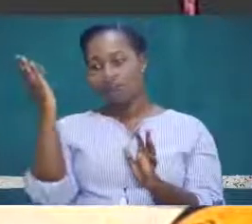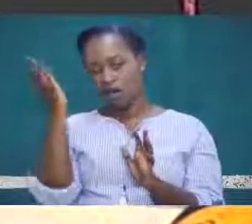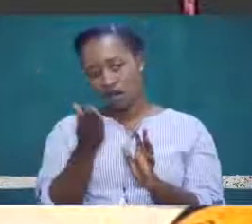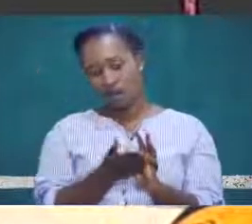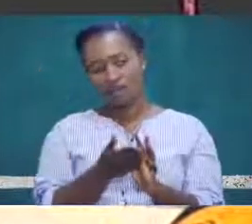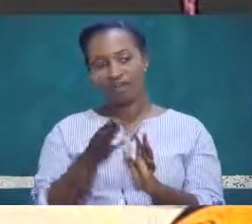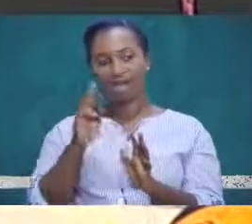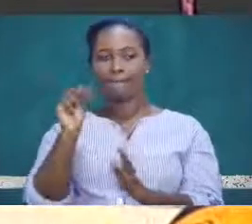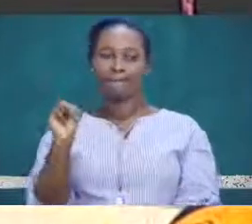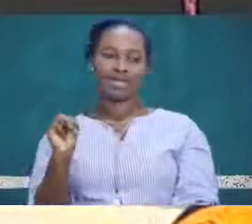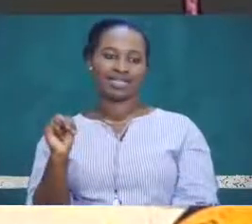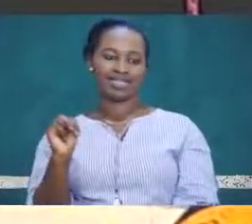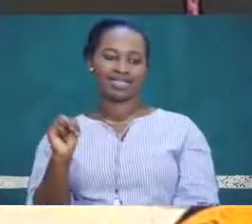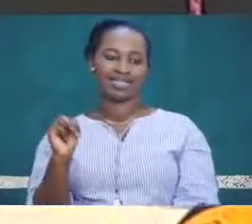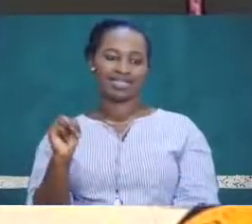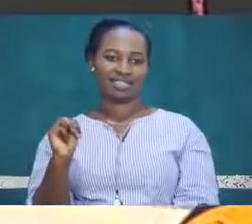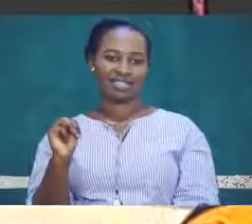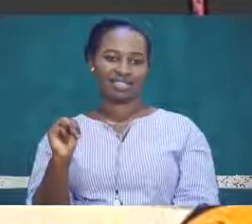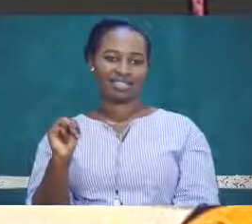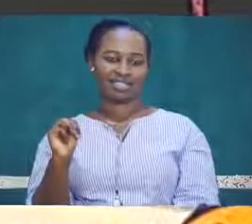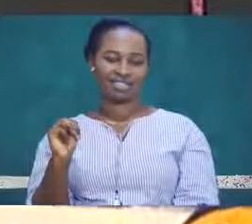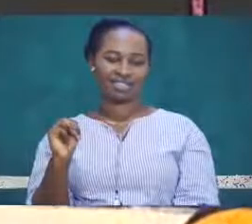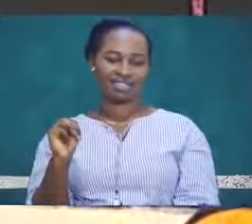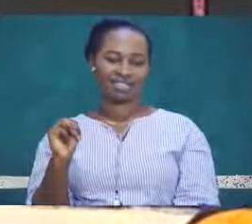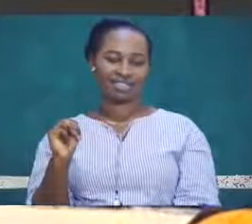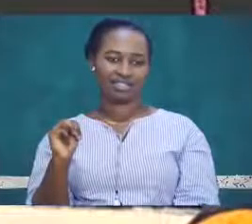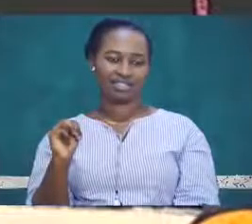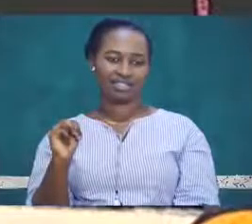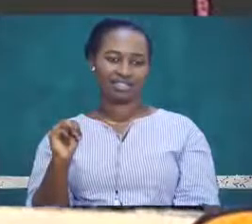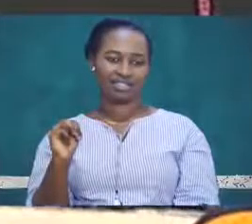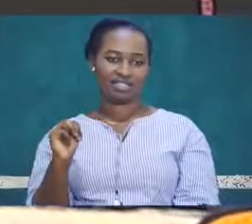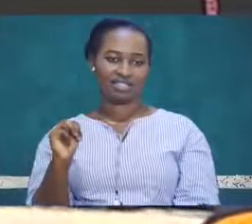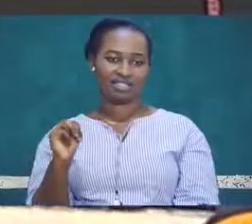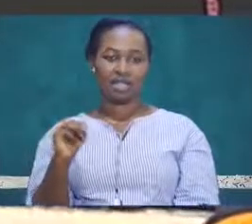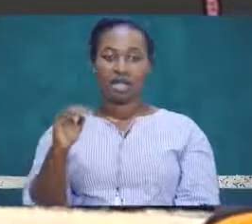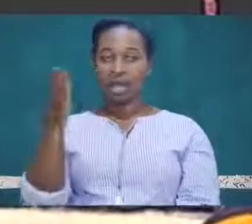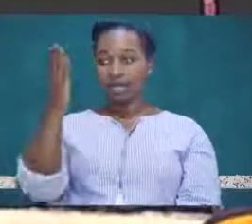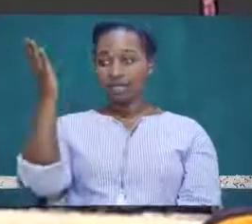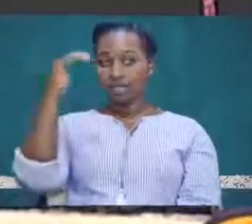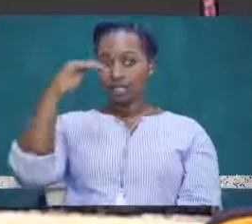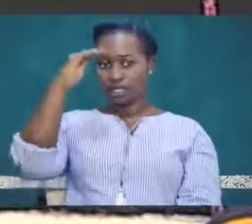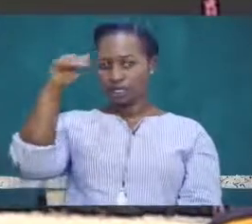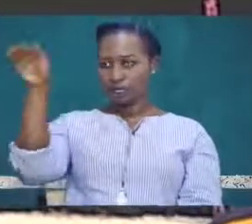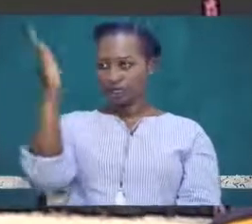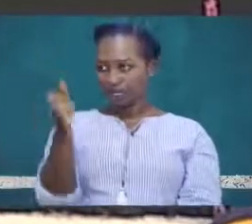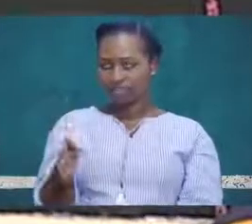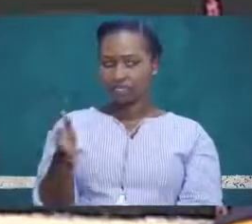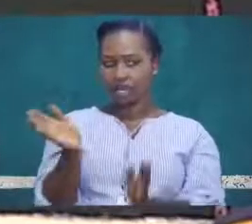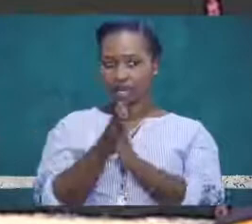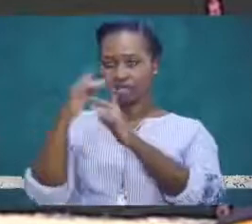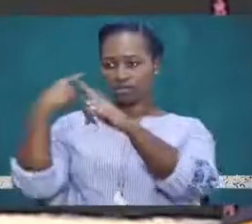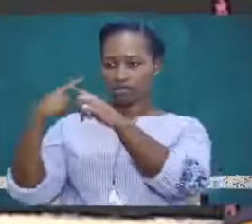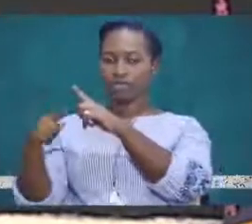over mass. This is divided by this line you are seeing here. And here there is multiplication. If I want to get